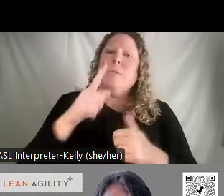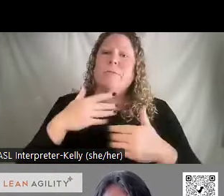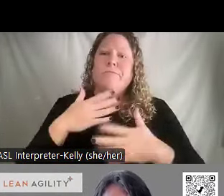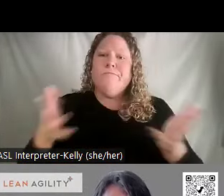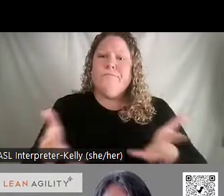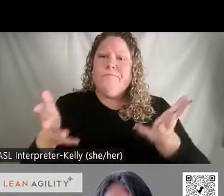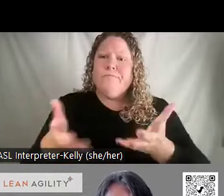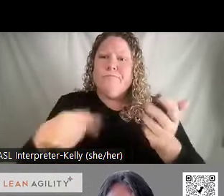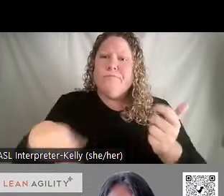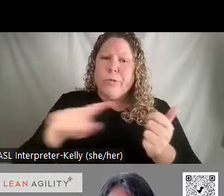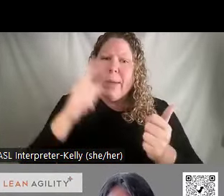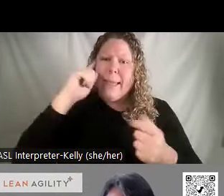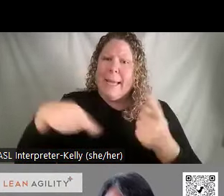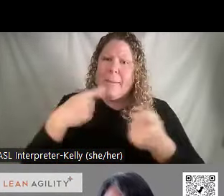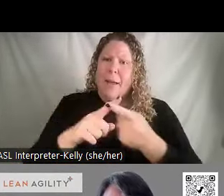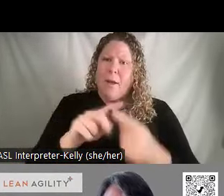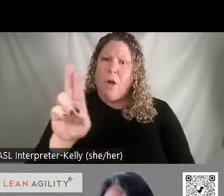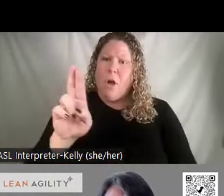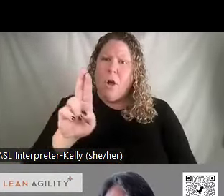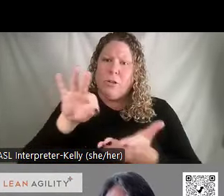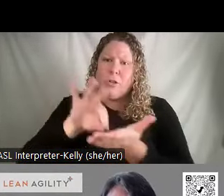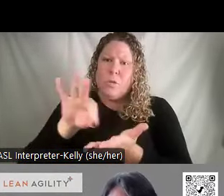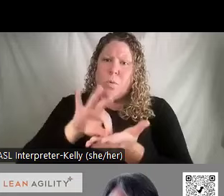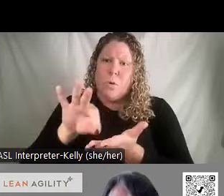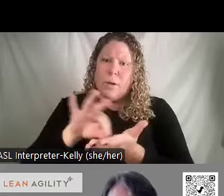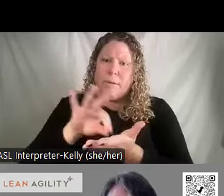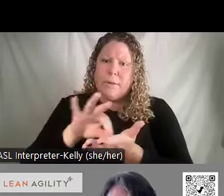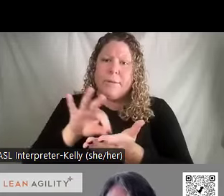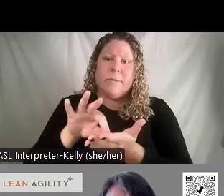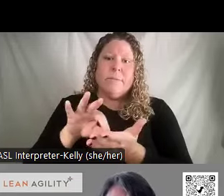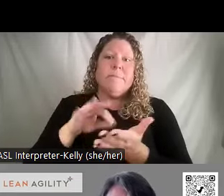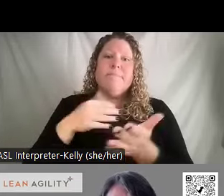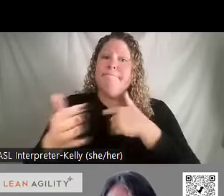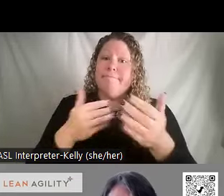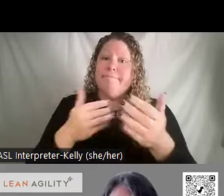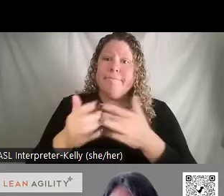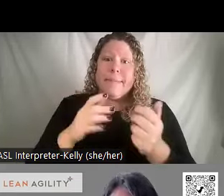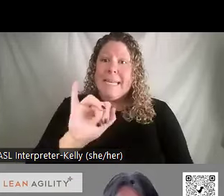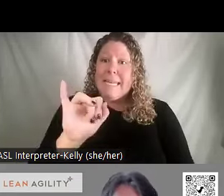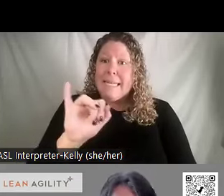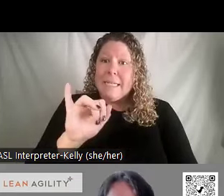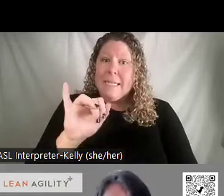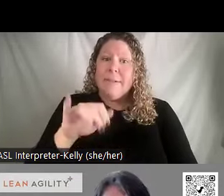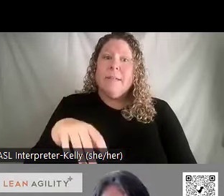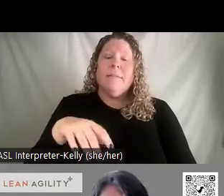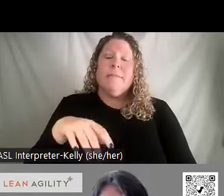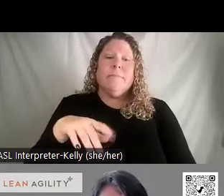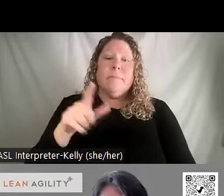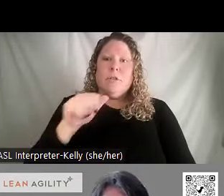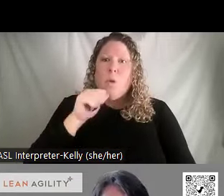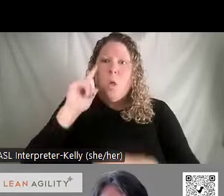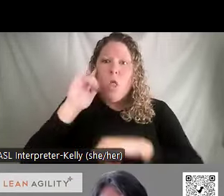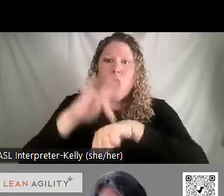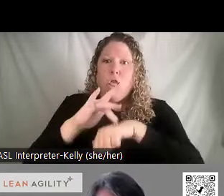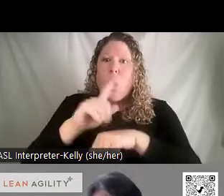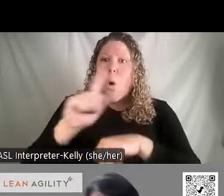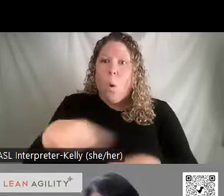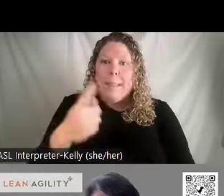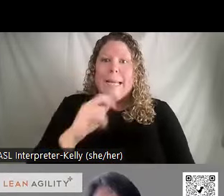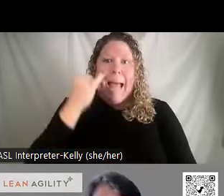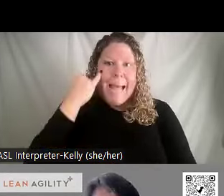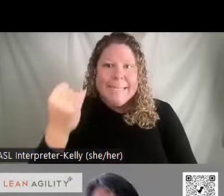that R score. When you whatever initiative you're working on, don't just get stuck on the I or the quality of the idea or the quality of the